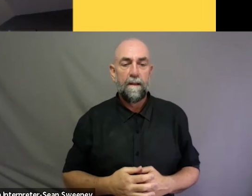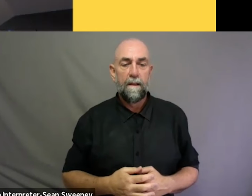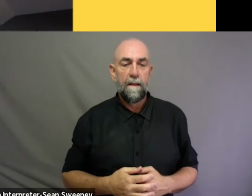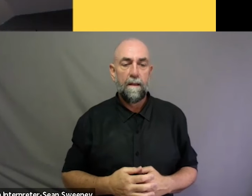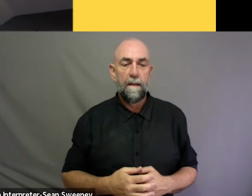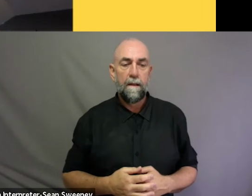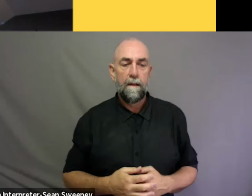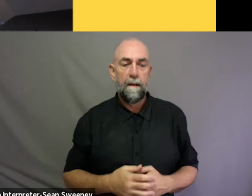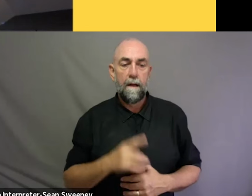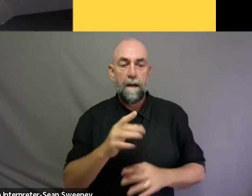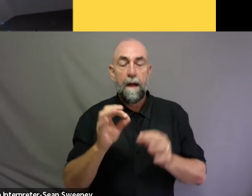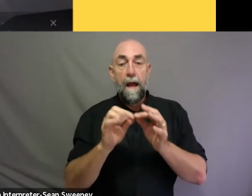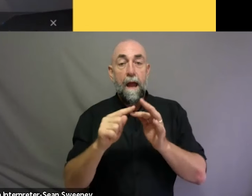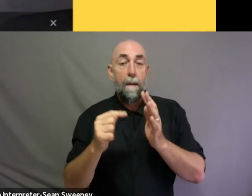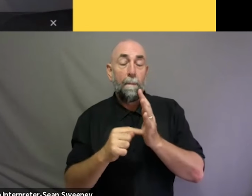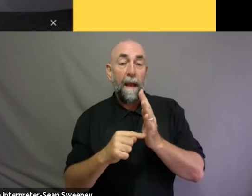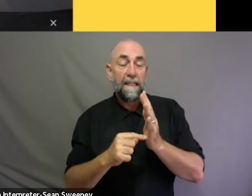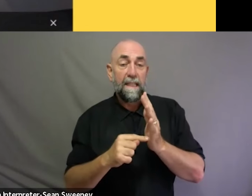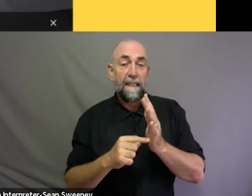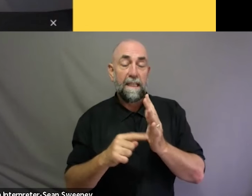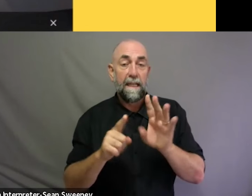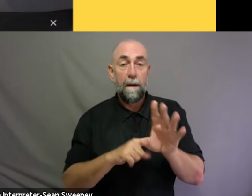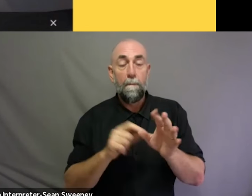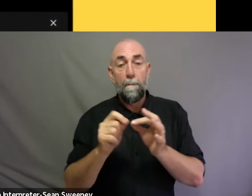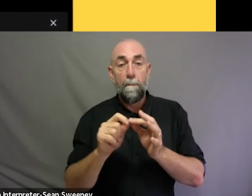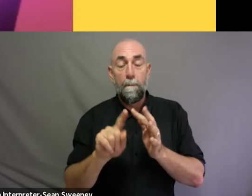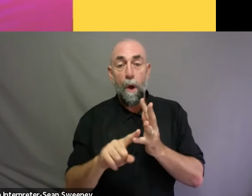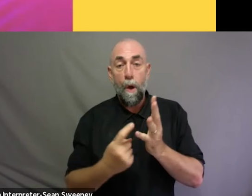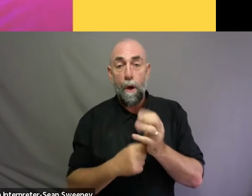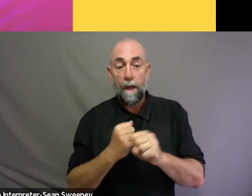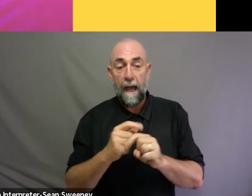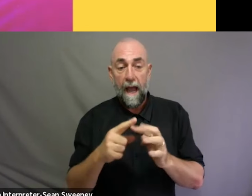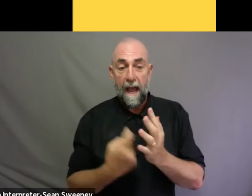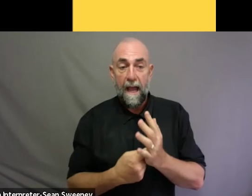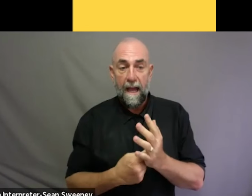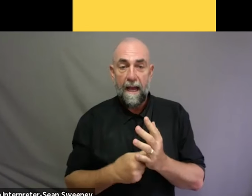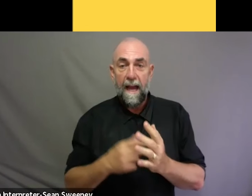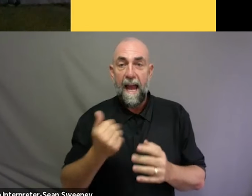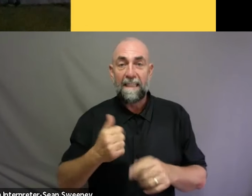Betty Berger has paintbrush legs, which is pretty cool.